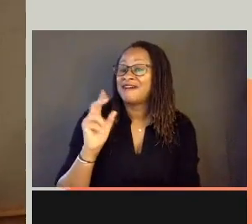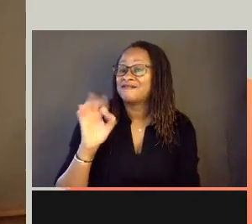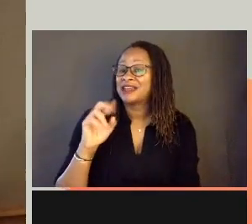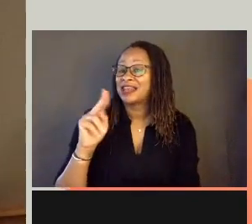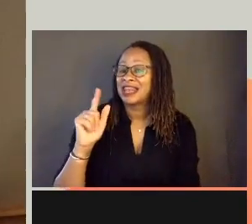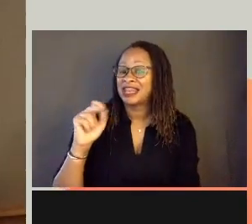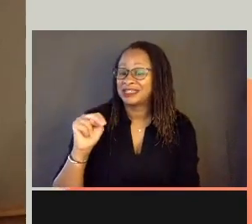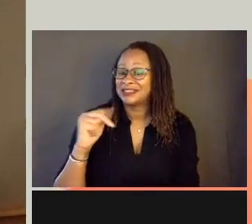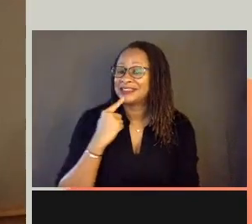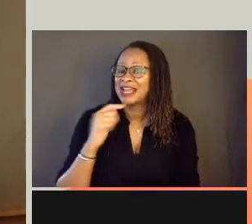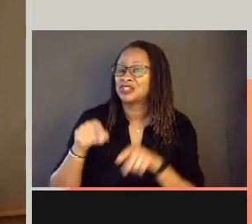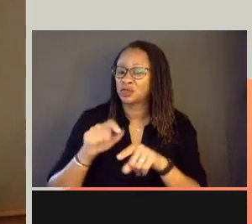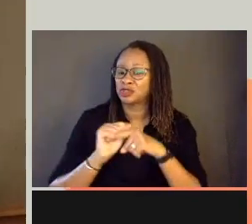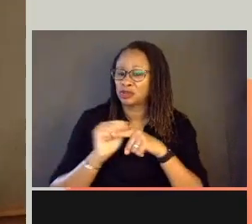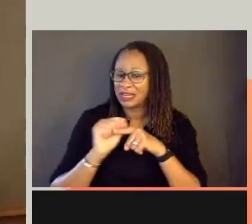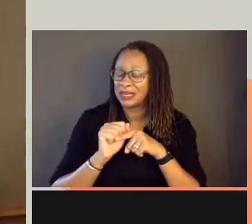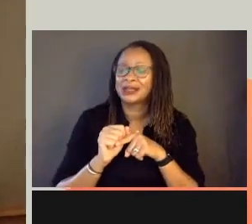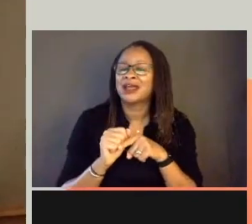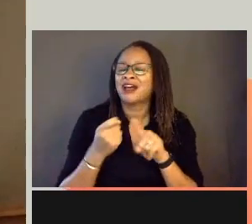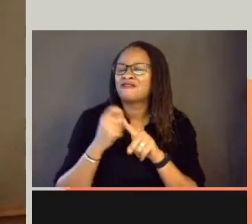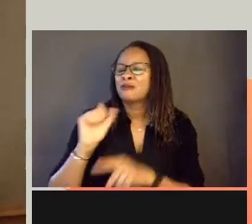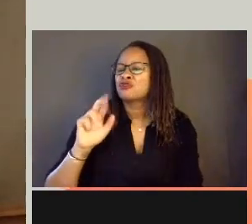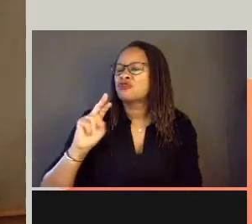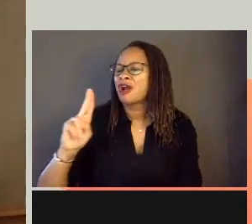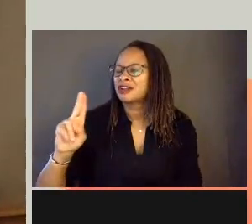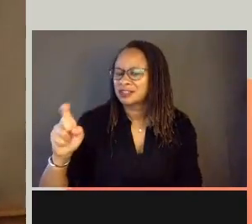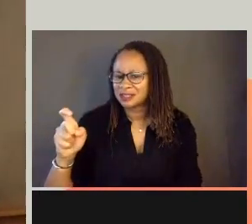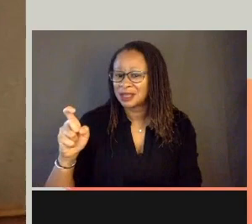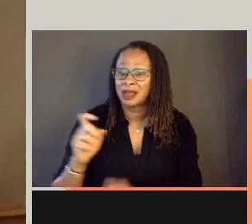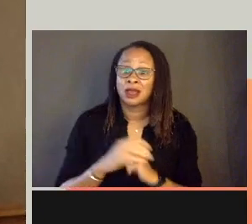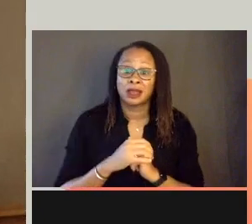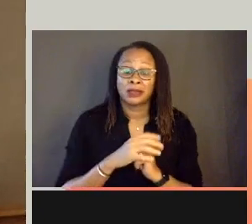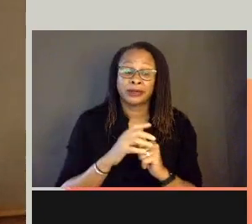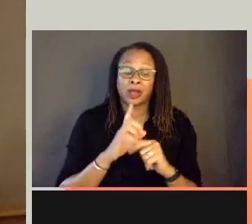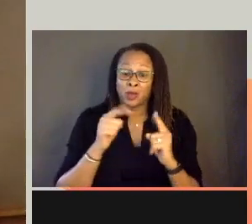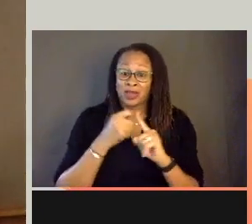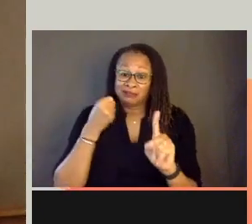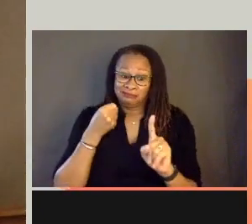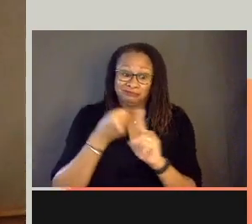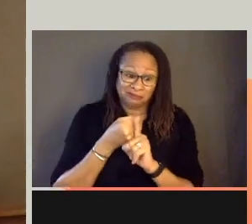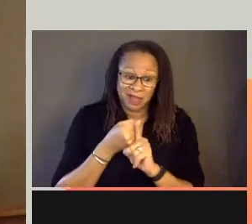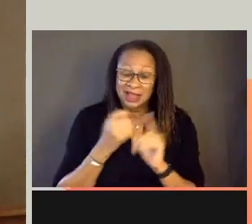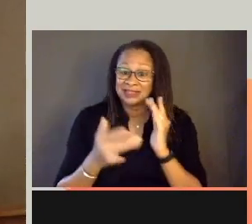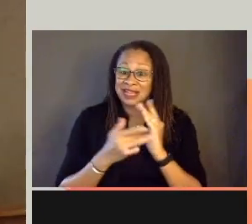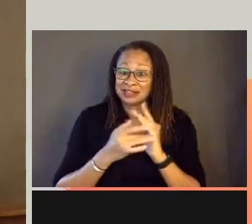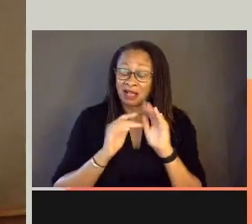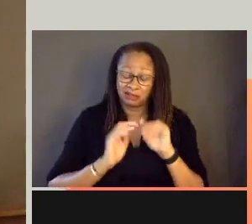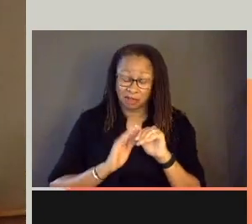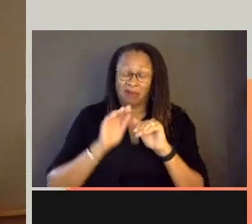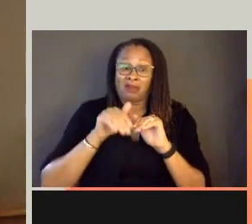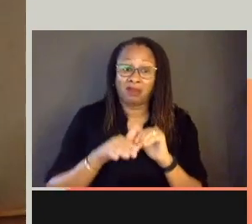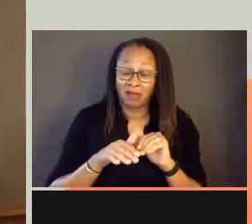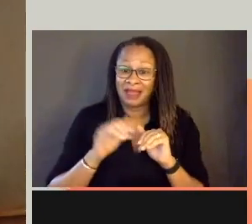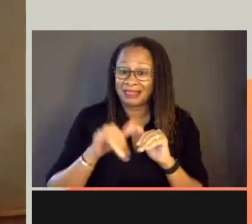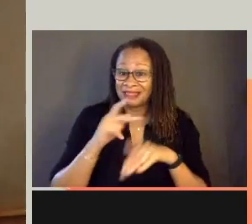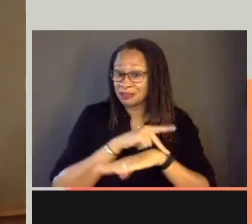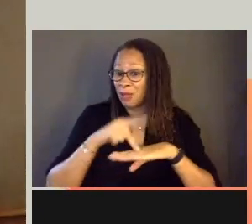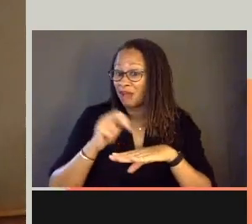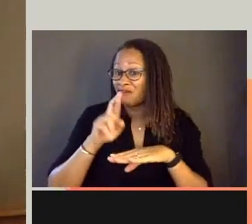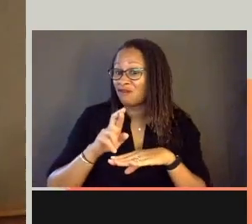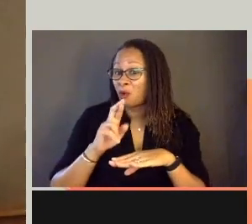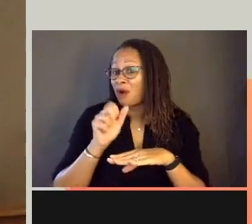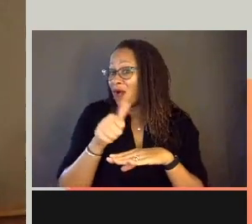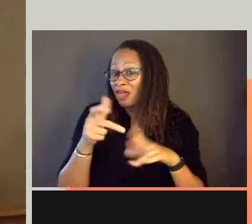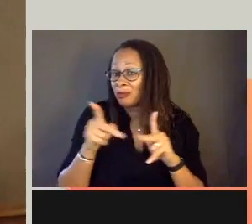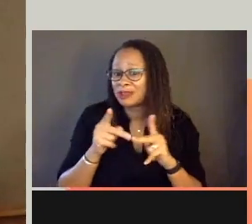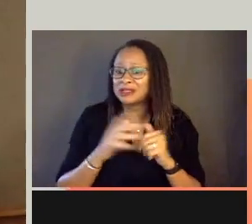training that I found very helpful. When you encounter a technology bump in this platform or anywhere, it's